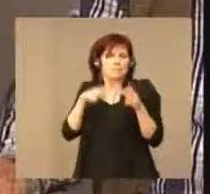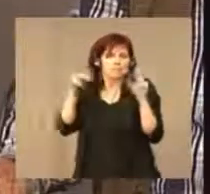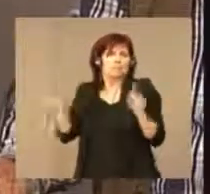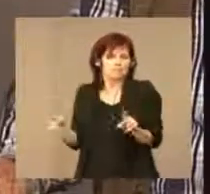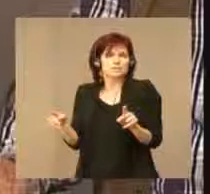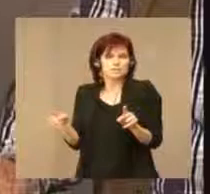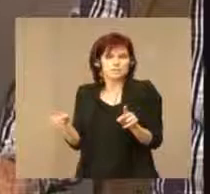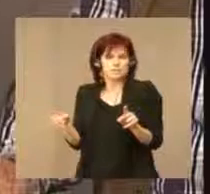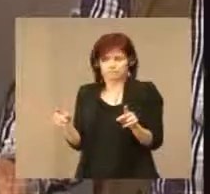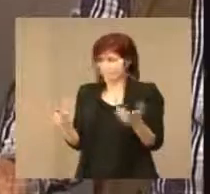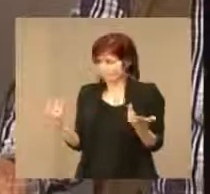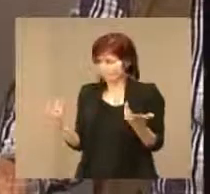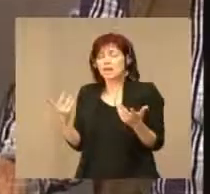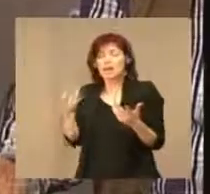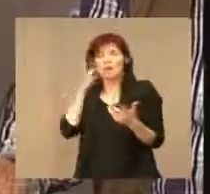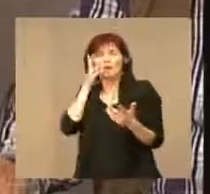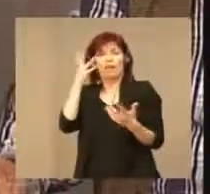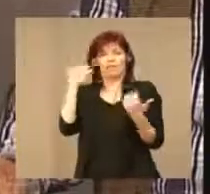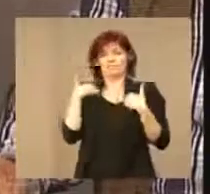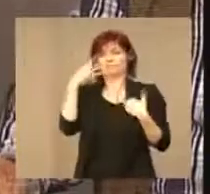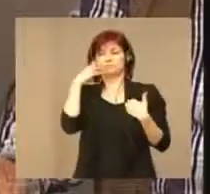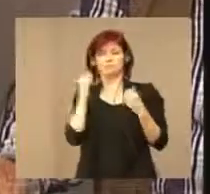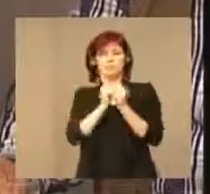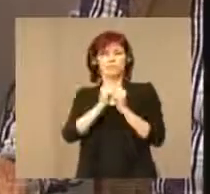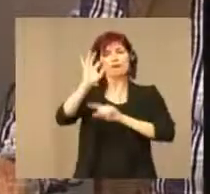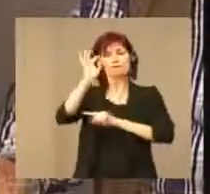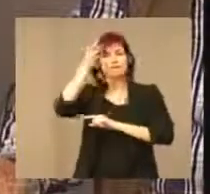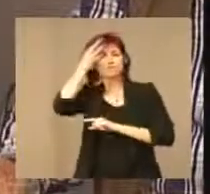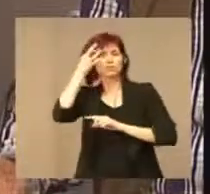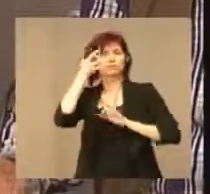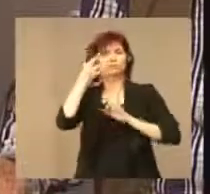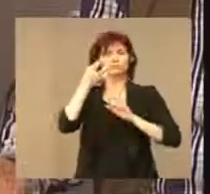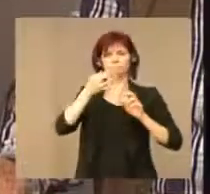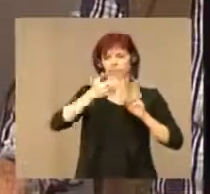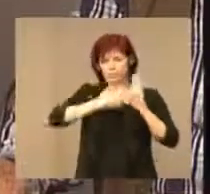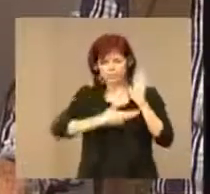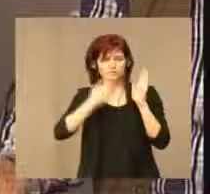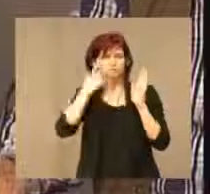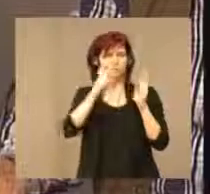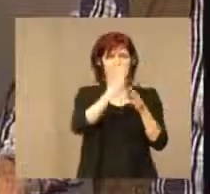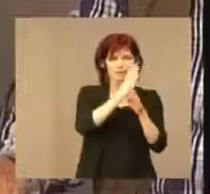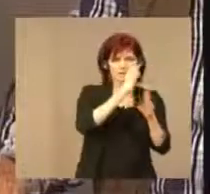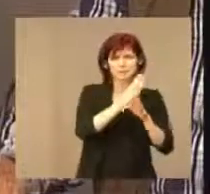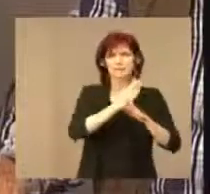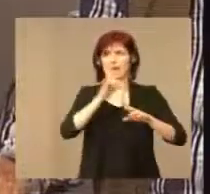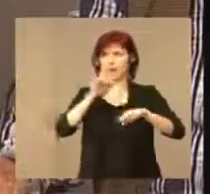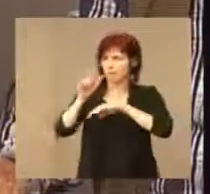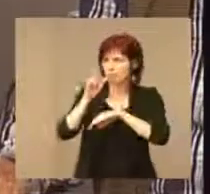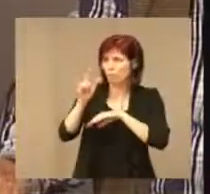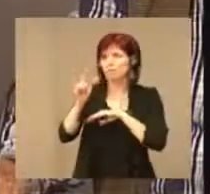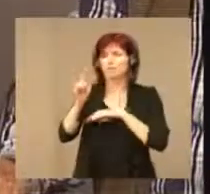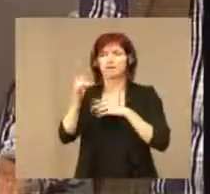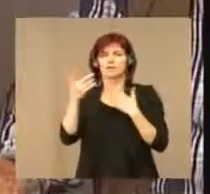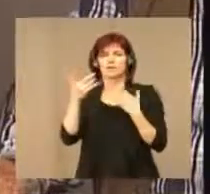federal rules for the bus, their federal rules for the airport, federal rules for the plane. Say they land